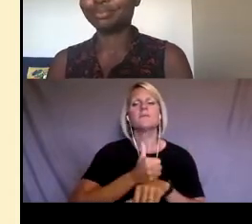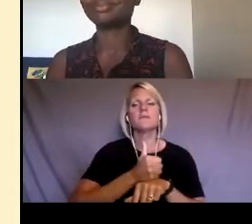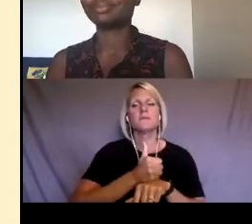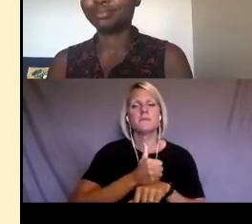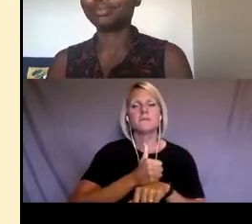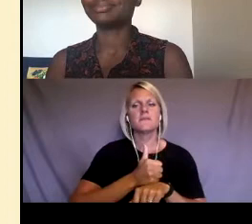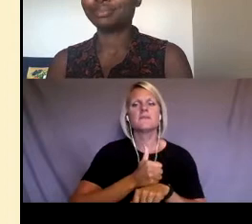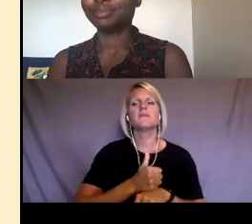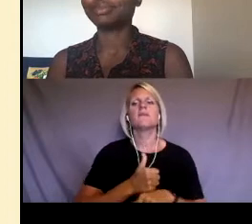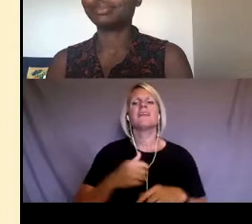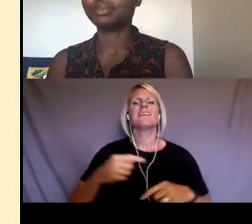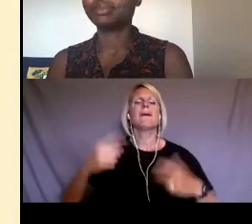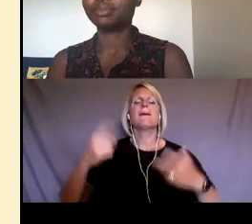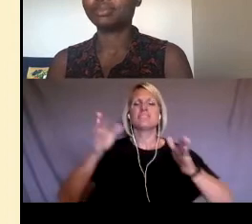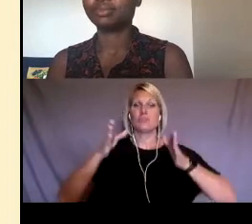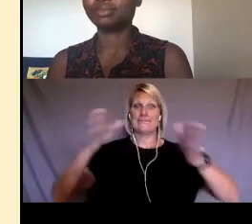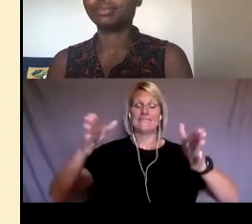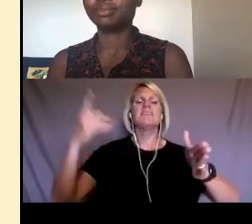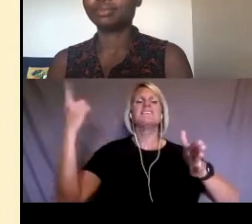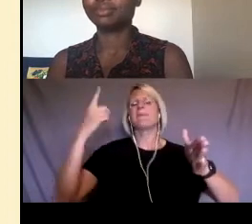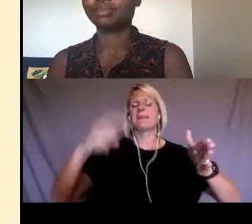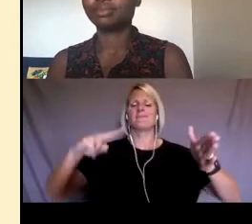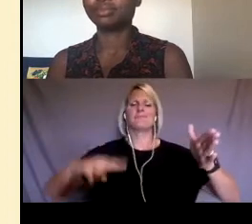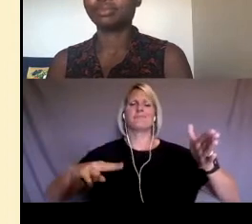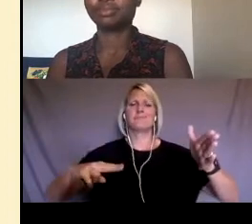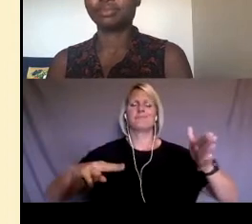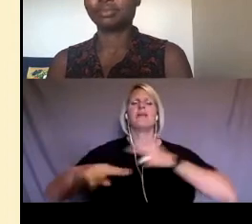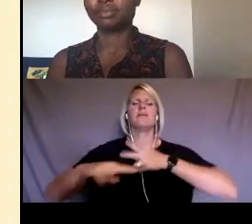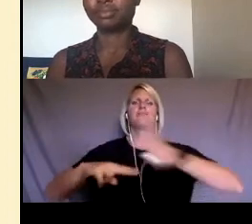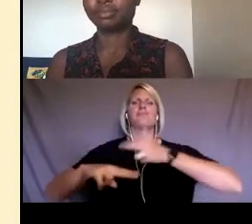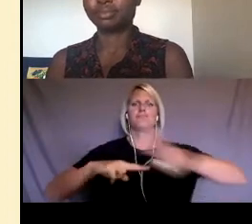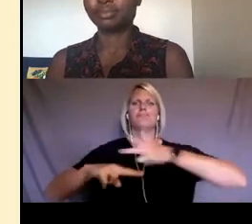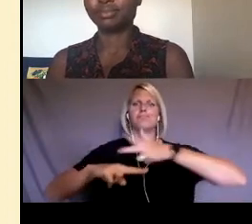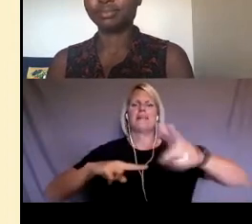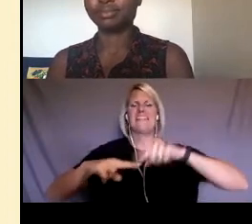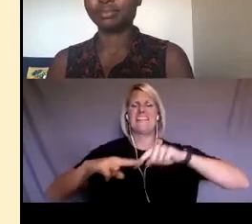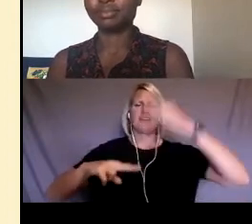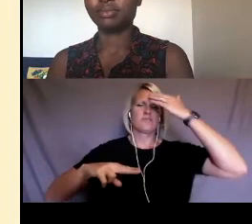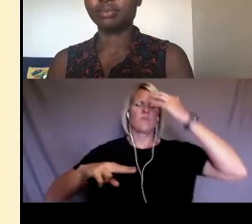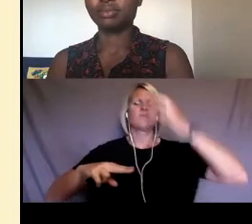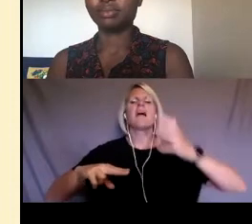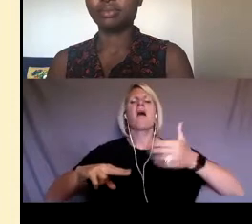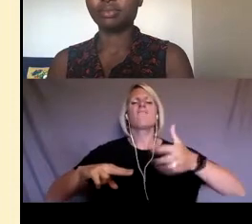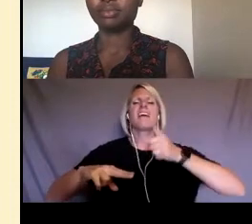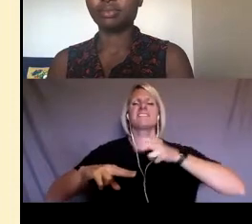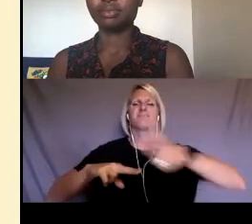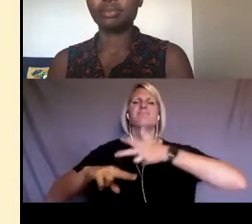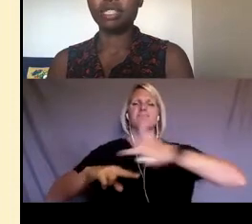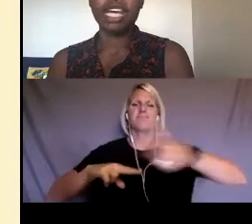and it for a period of time, maybe a couple months or so. And then that, whatever that Data.